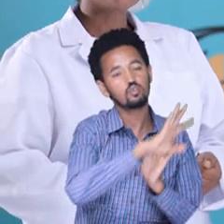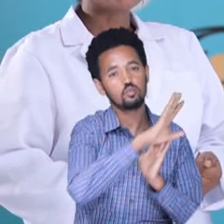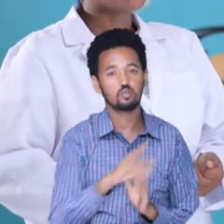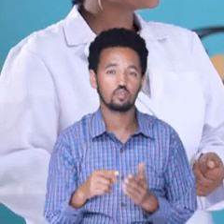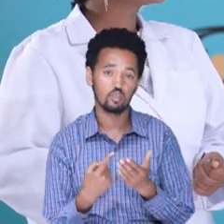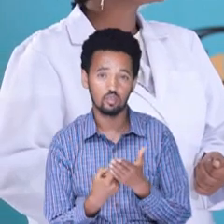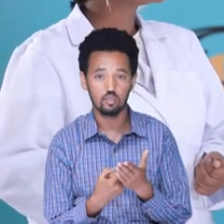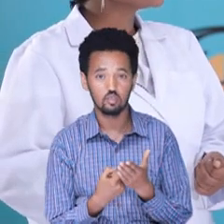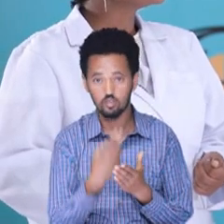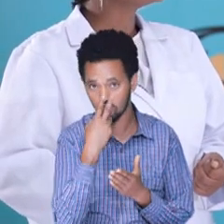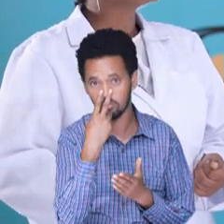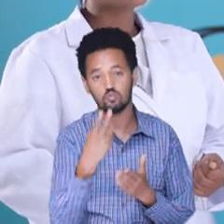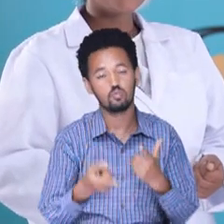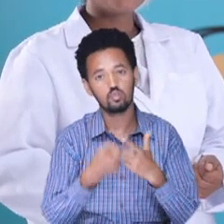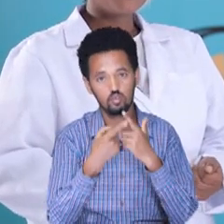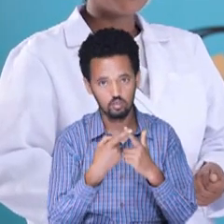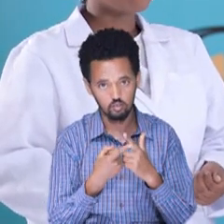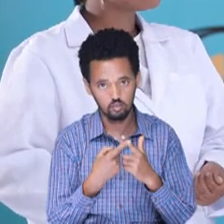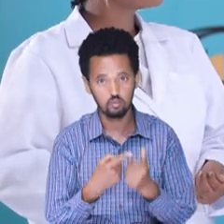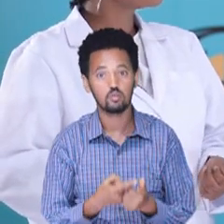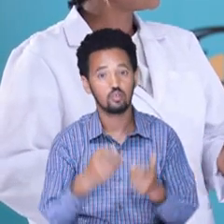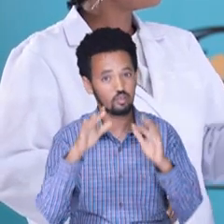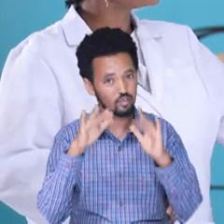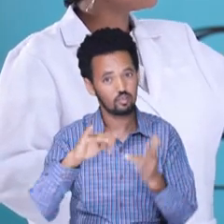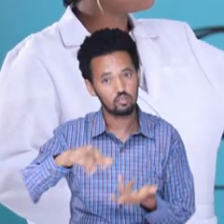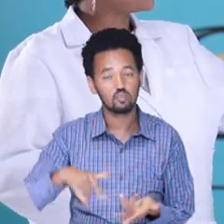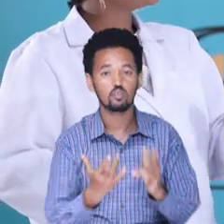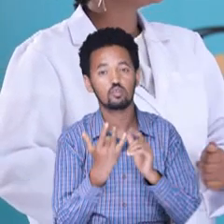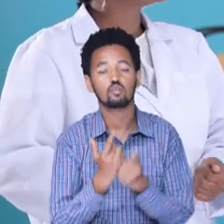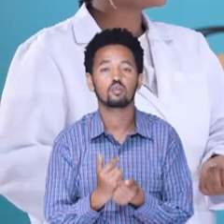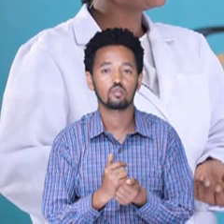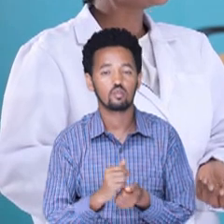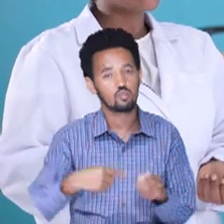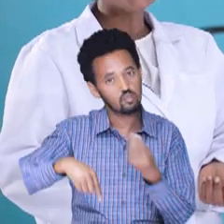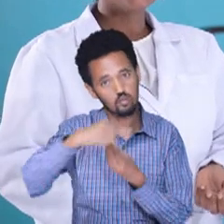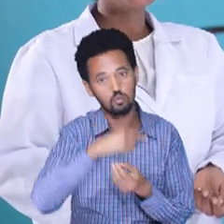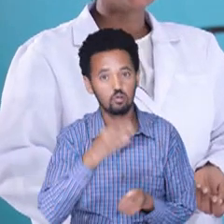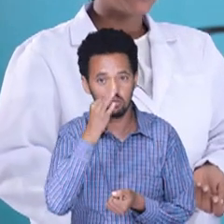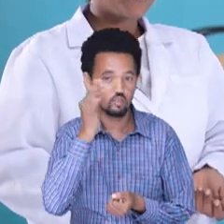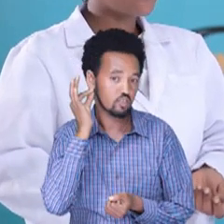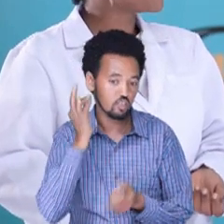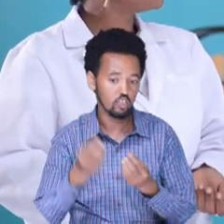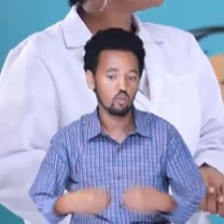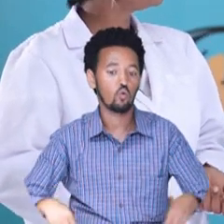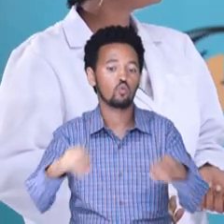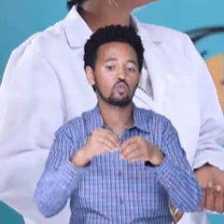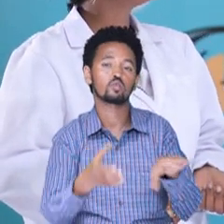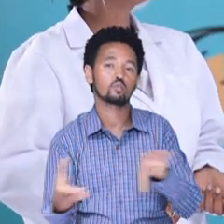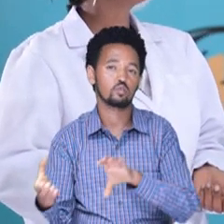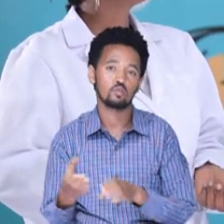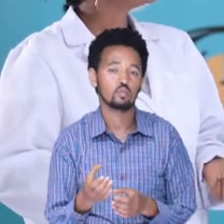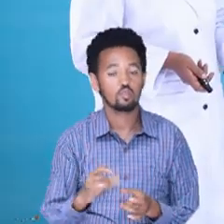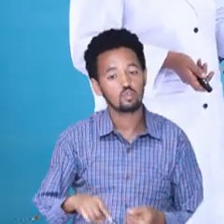Let's move to the second drainage system, about the Indian Ocean drainage system.